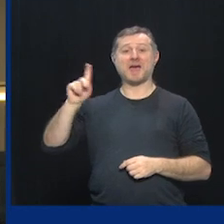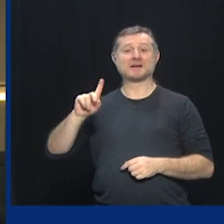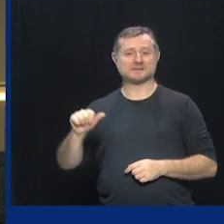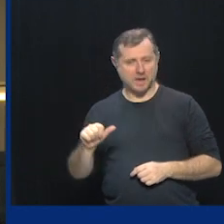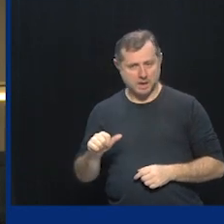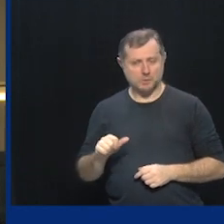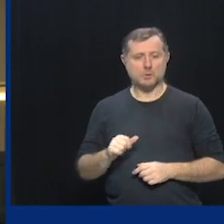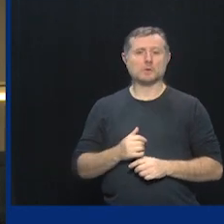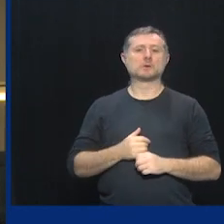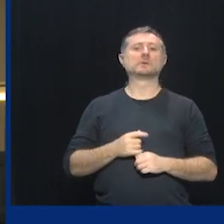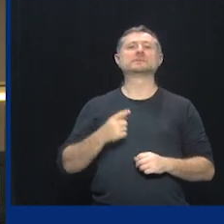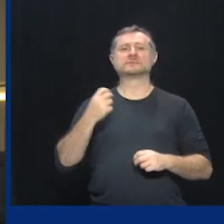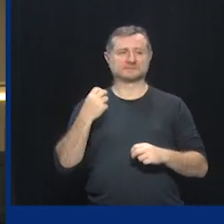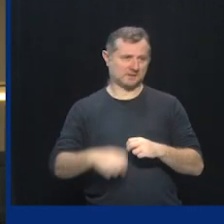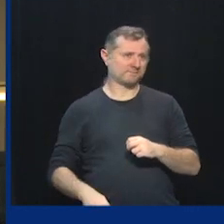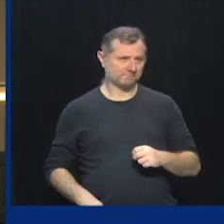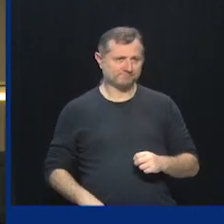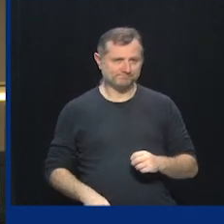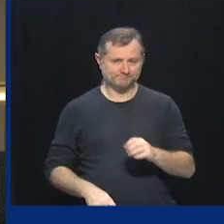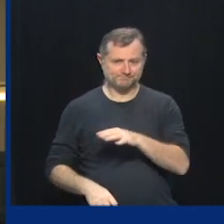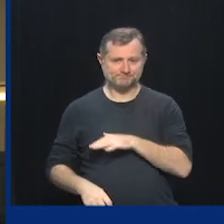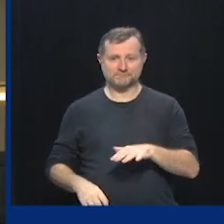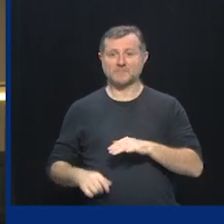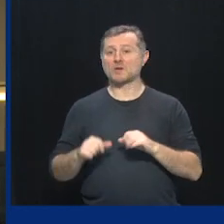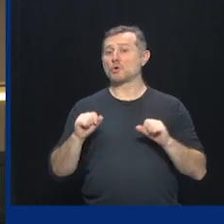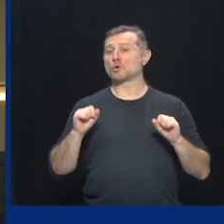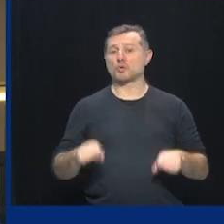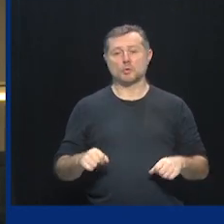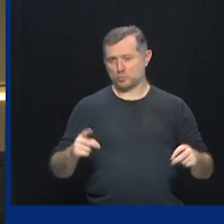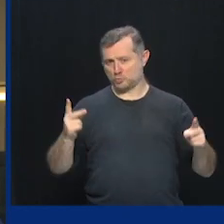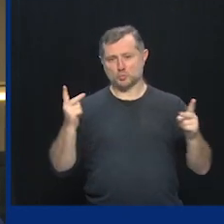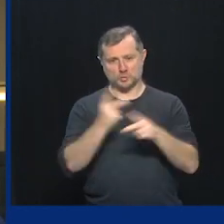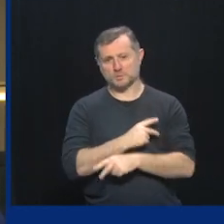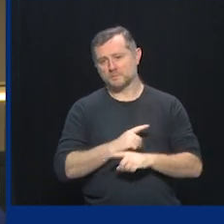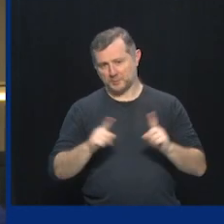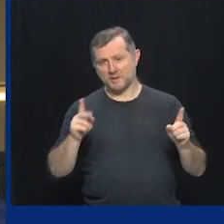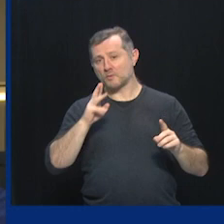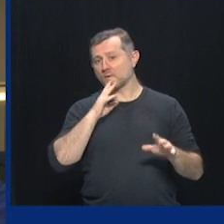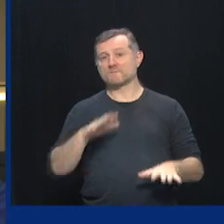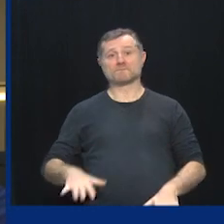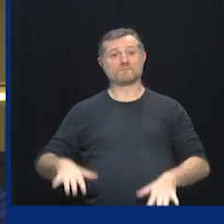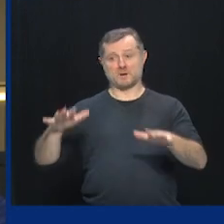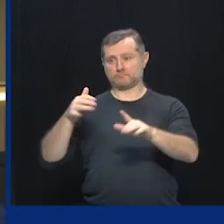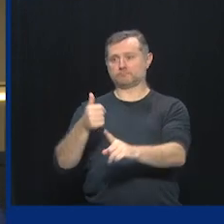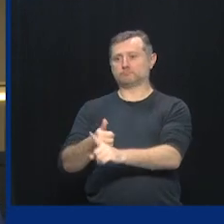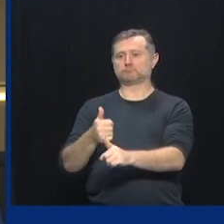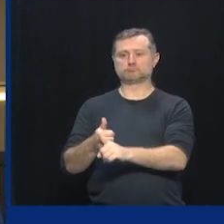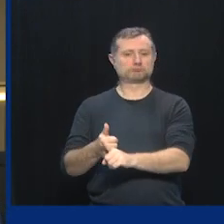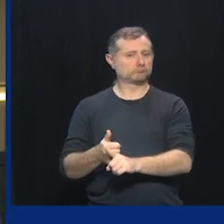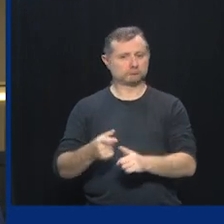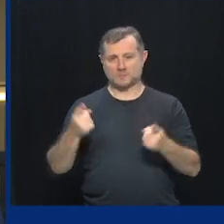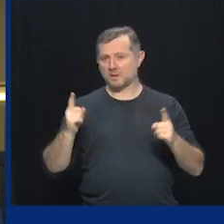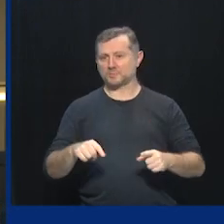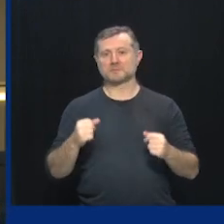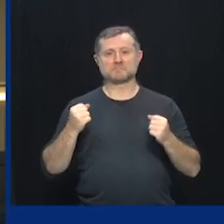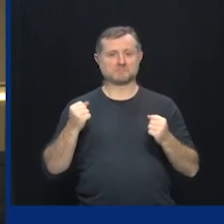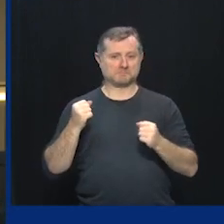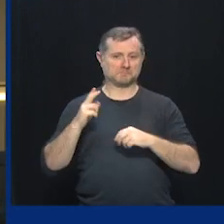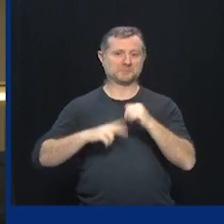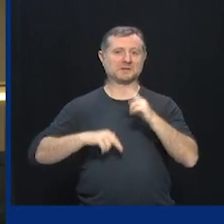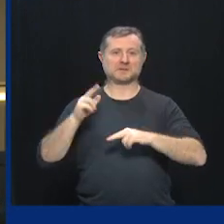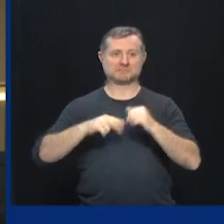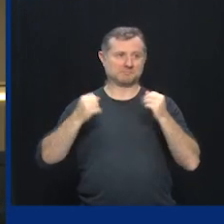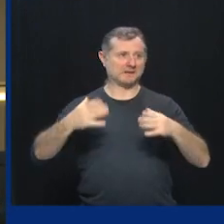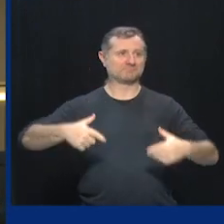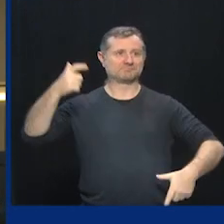it was not as bad as it could have been, but because of the flooding, we did sustain floods in a number of our buildings,